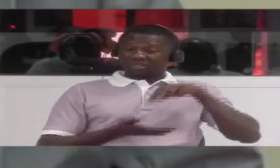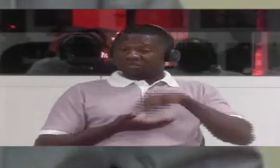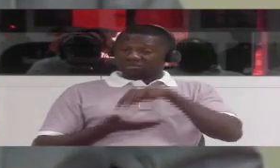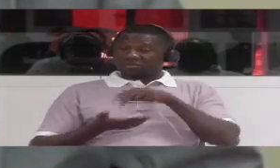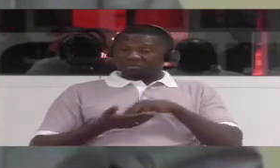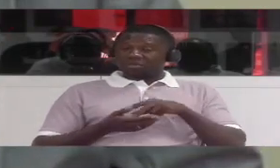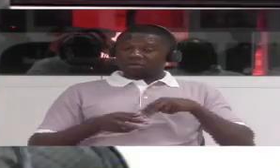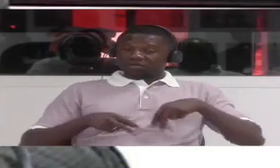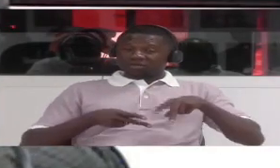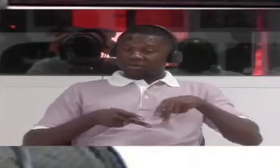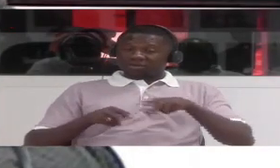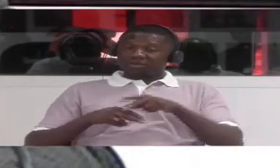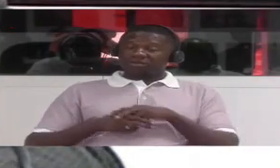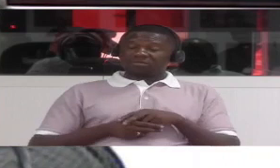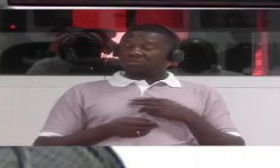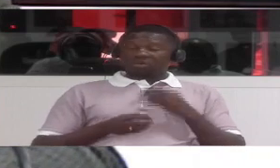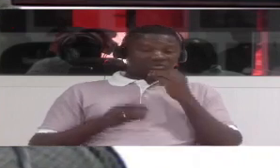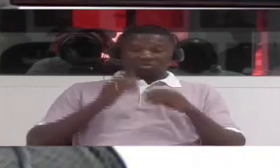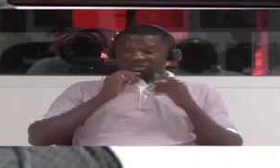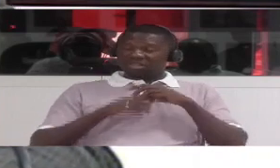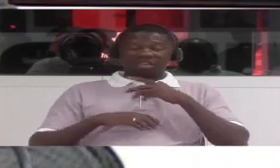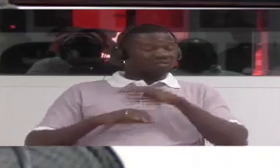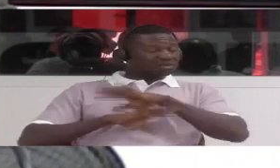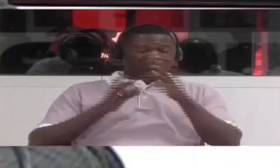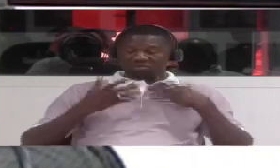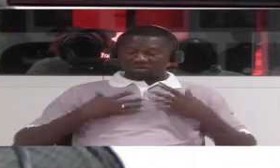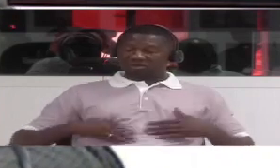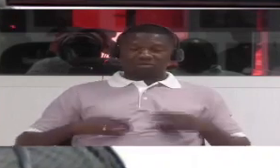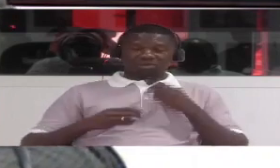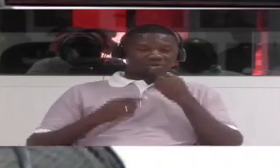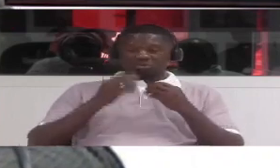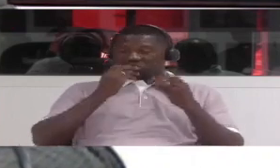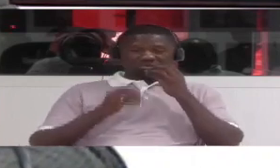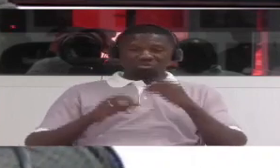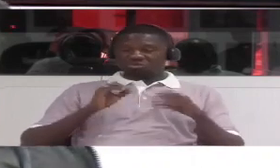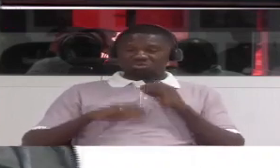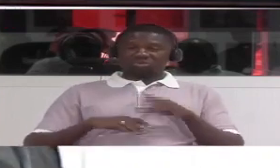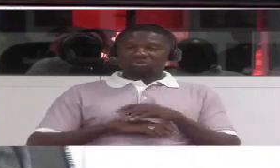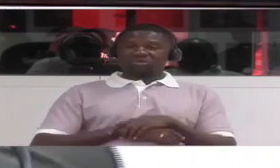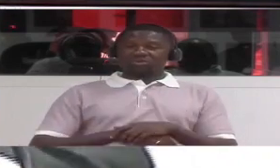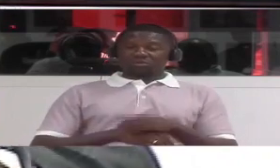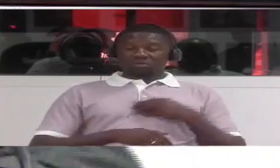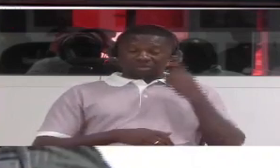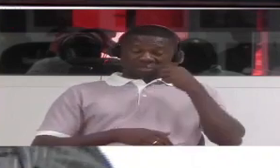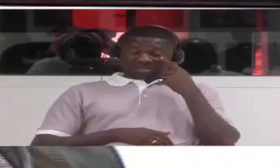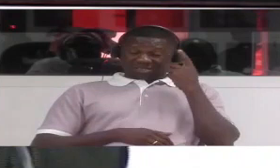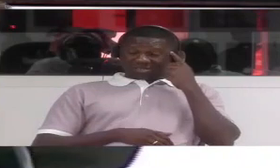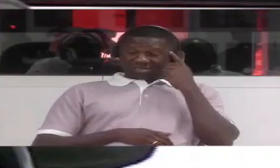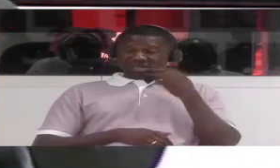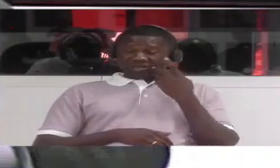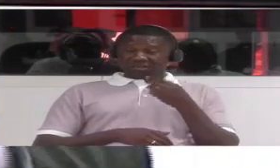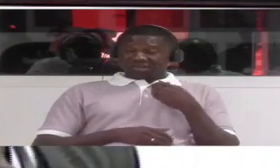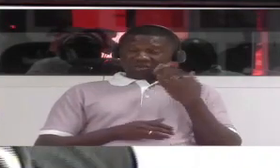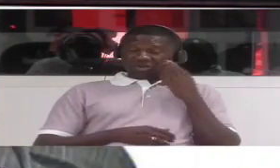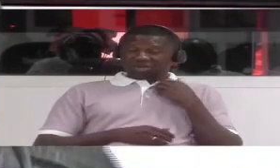everywhere. I was bleeding everywhere, profusely bleeding. Every part of my body was bleeding. And I realized that when I go out of energy, because